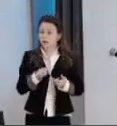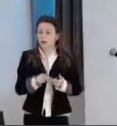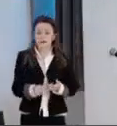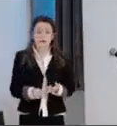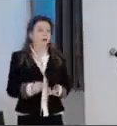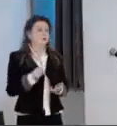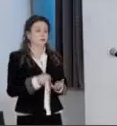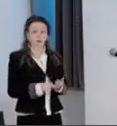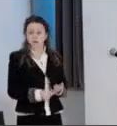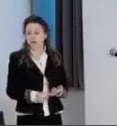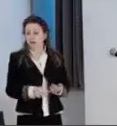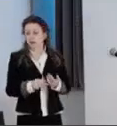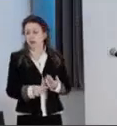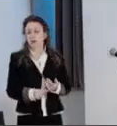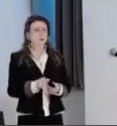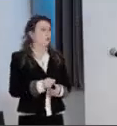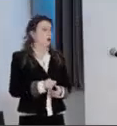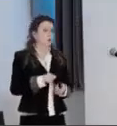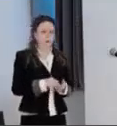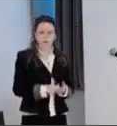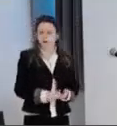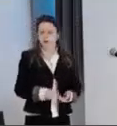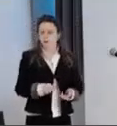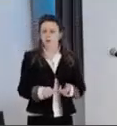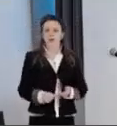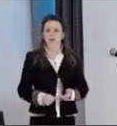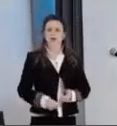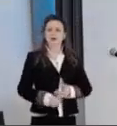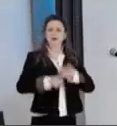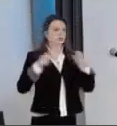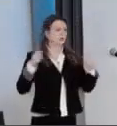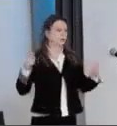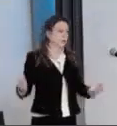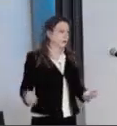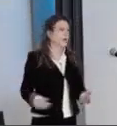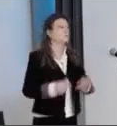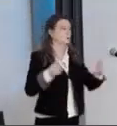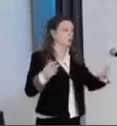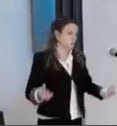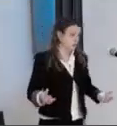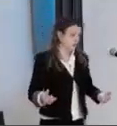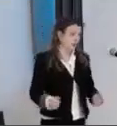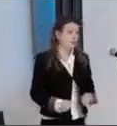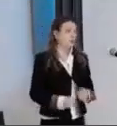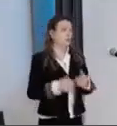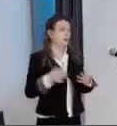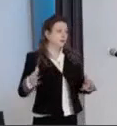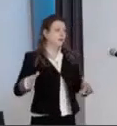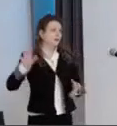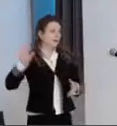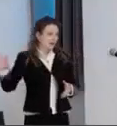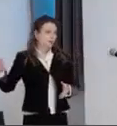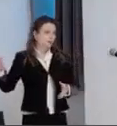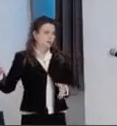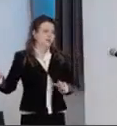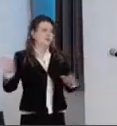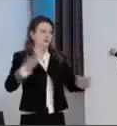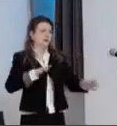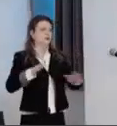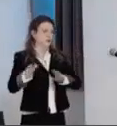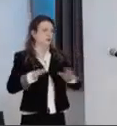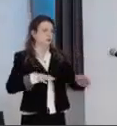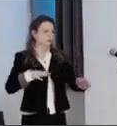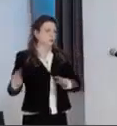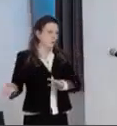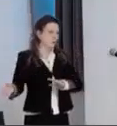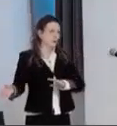juggling, circus acts, furniture, clothes, wine, motor cars, machines, and tools of all kinds, and much else. So, in line with